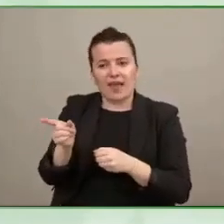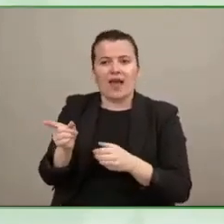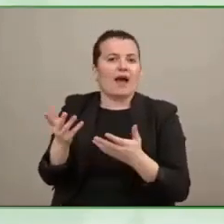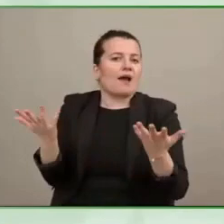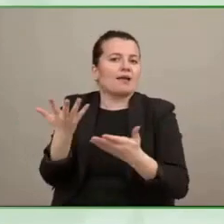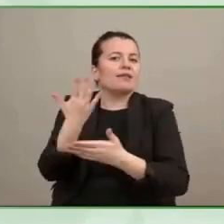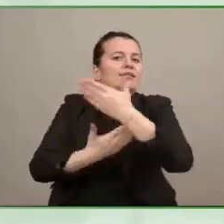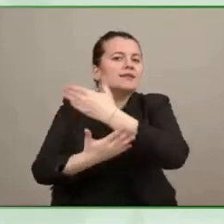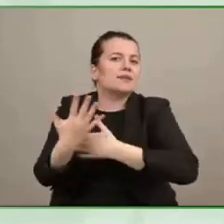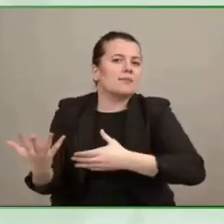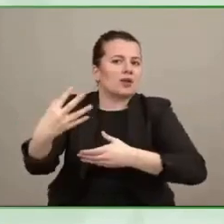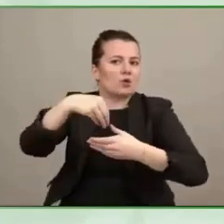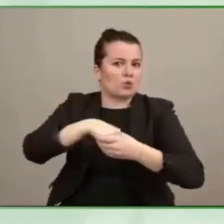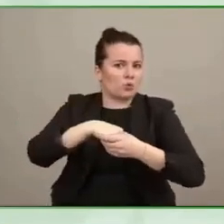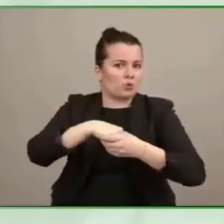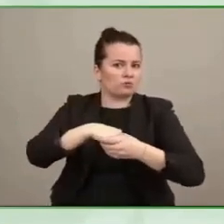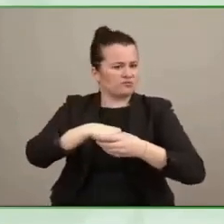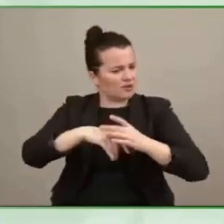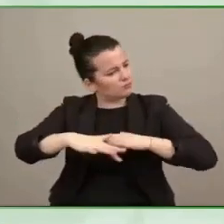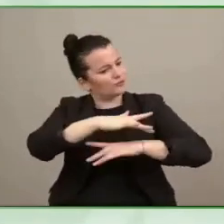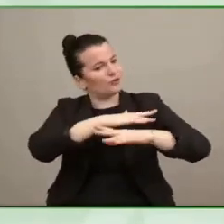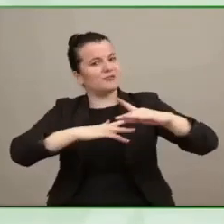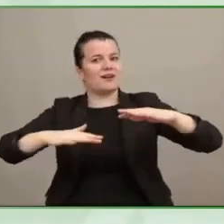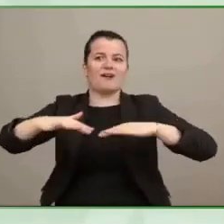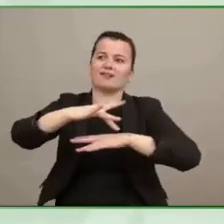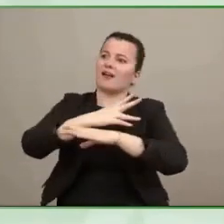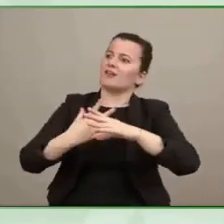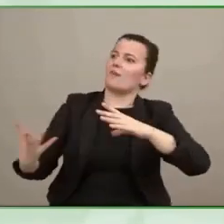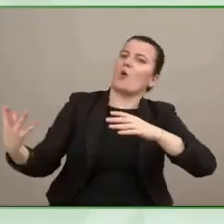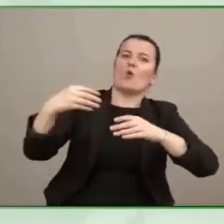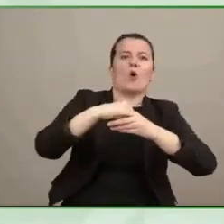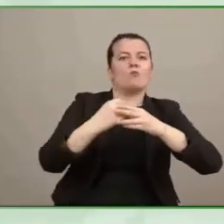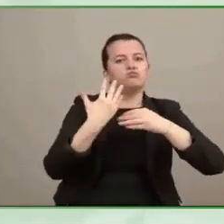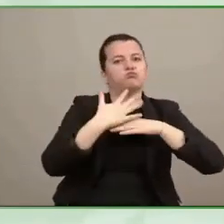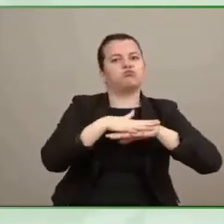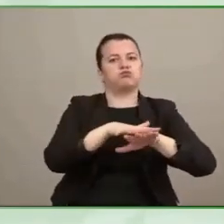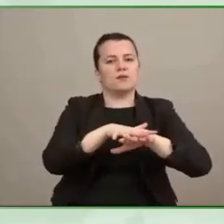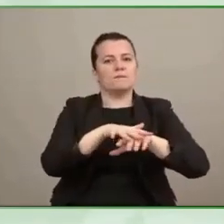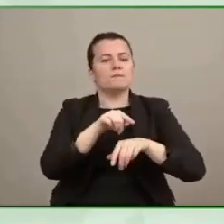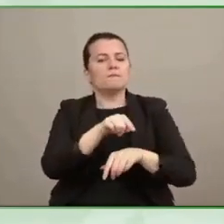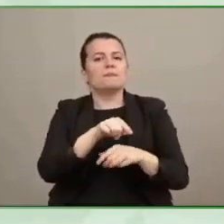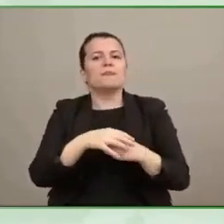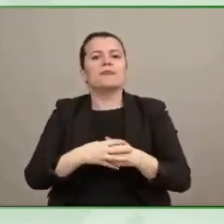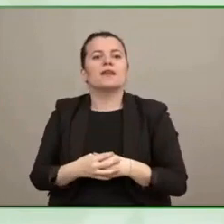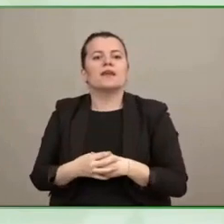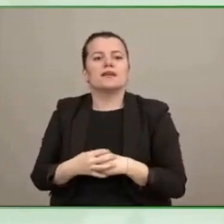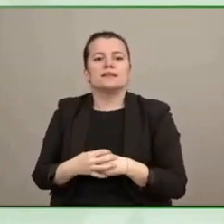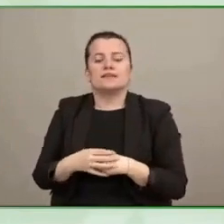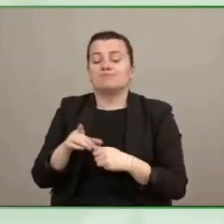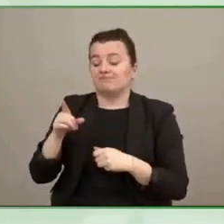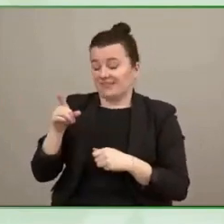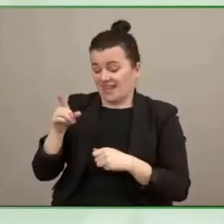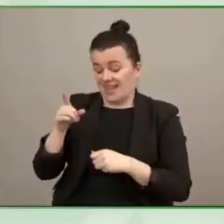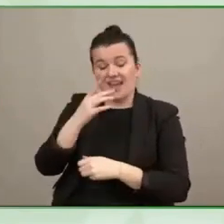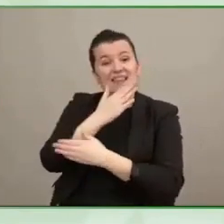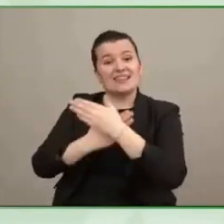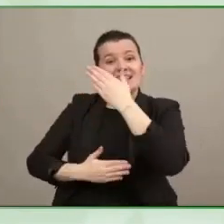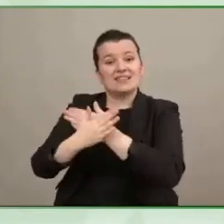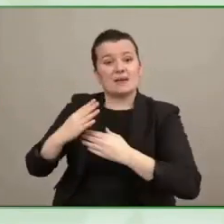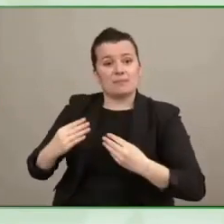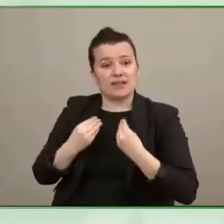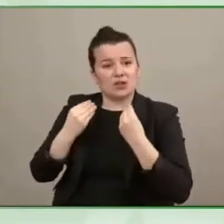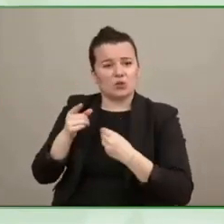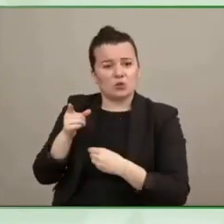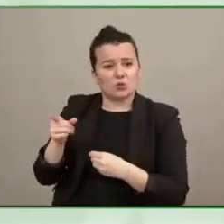society. Because as you know, with the disability society, we have more organizations, when they make